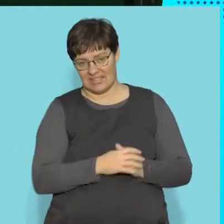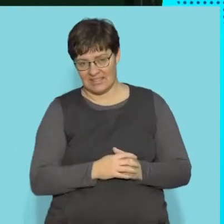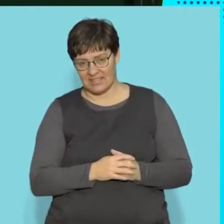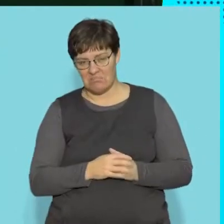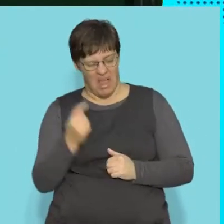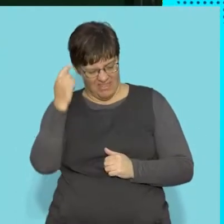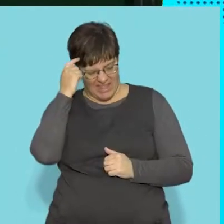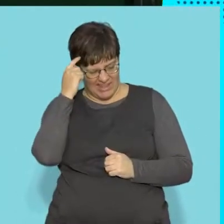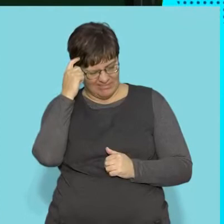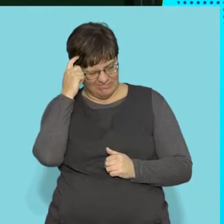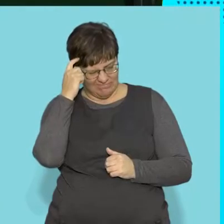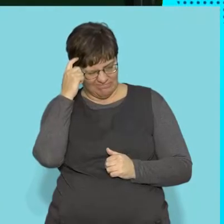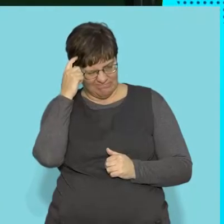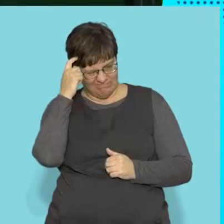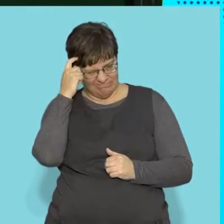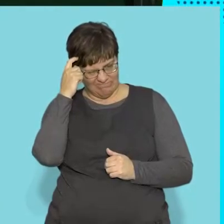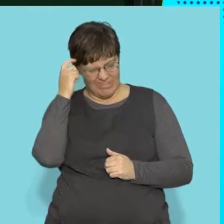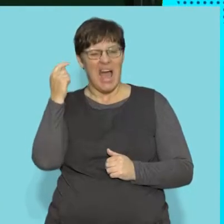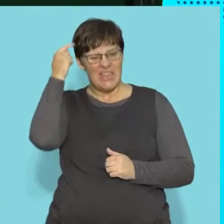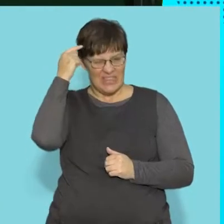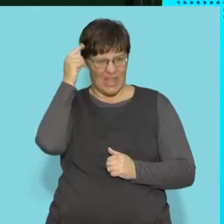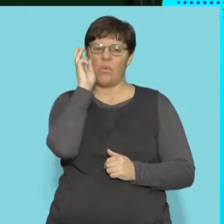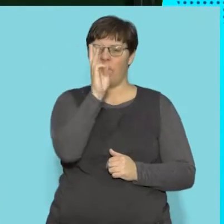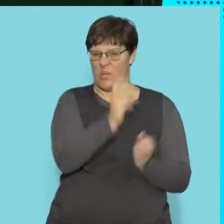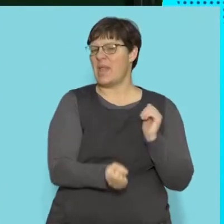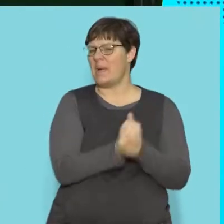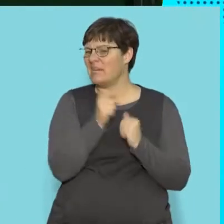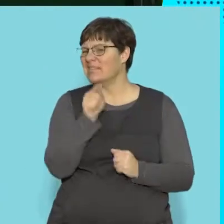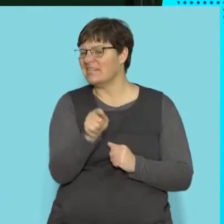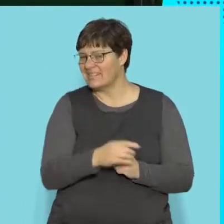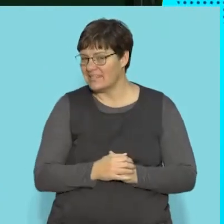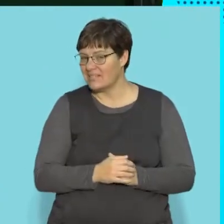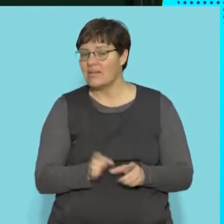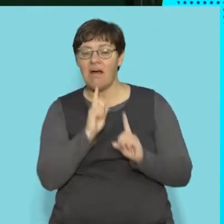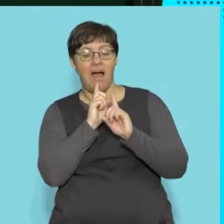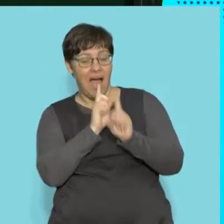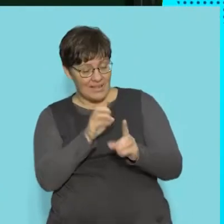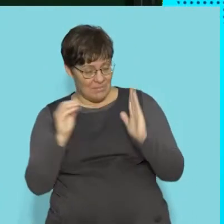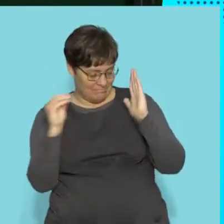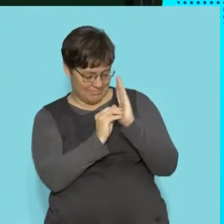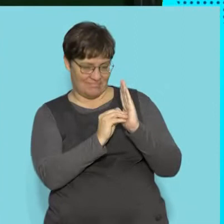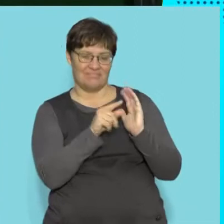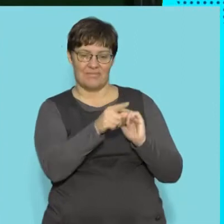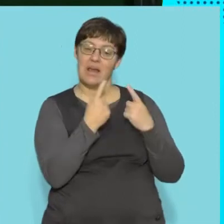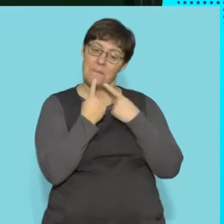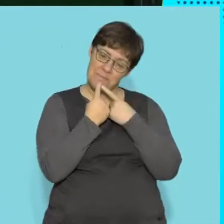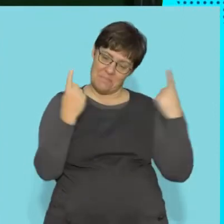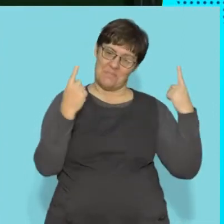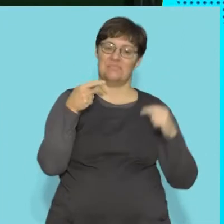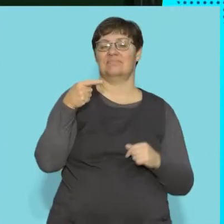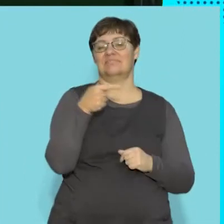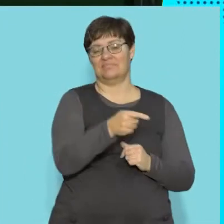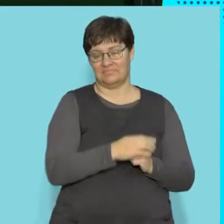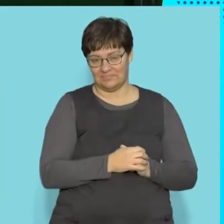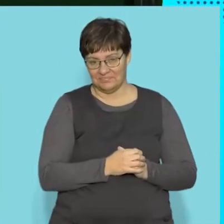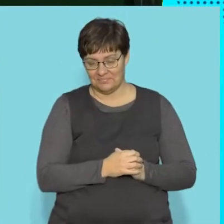most obvious one that you think is going to be the answer, and you write or state